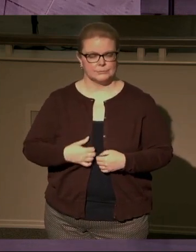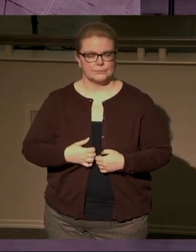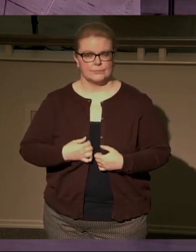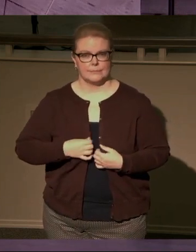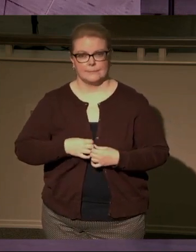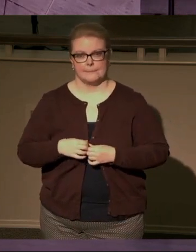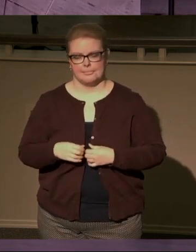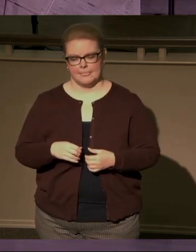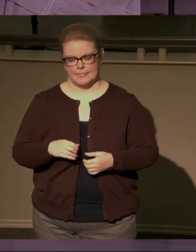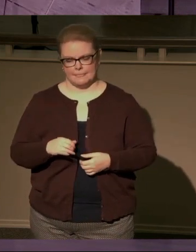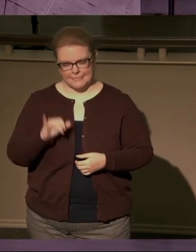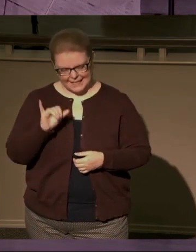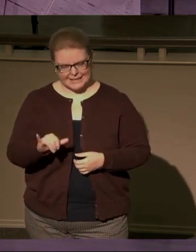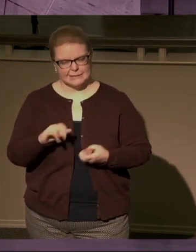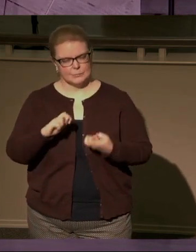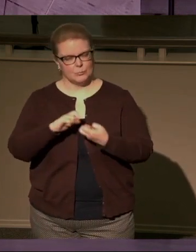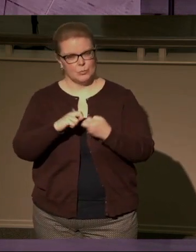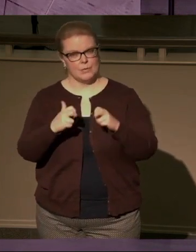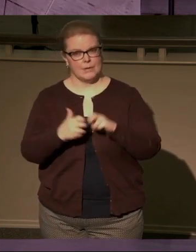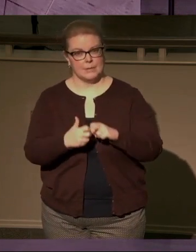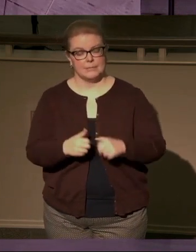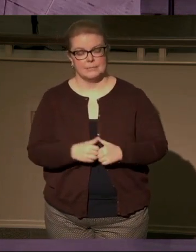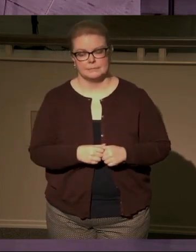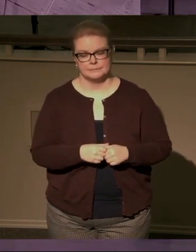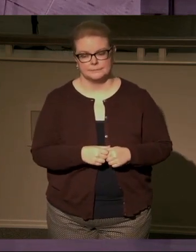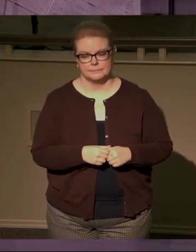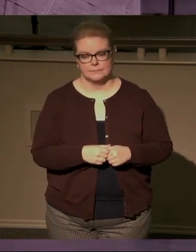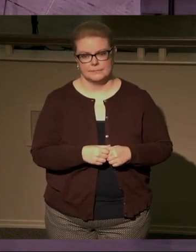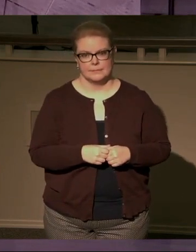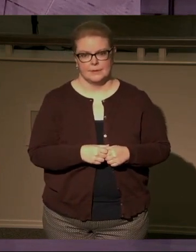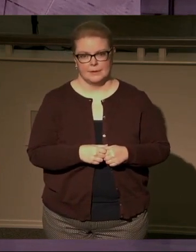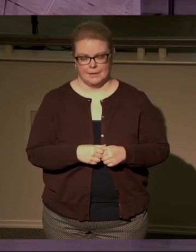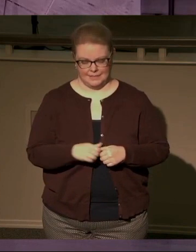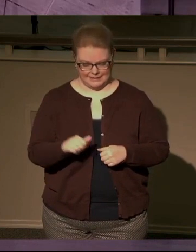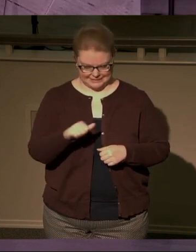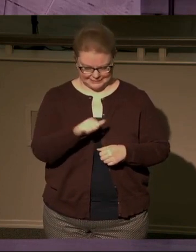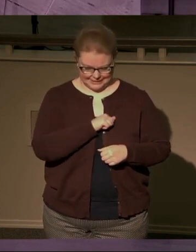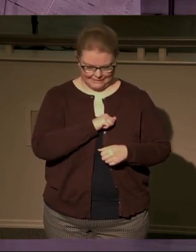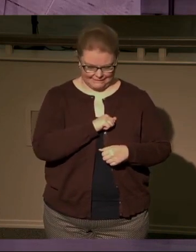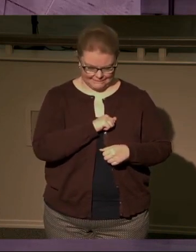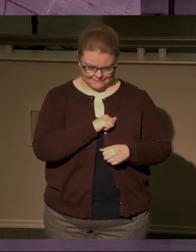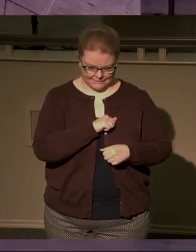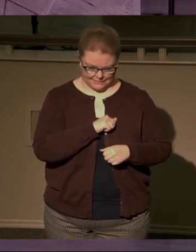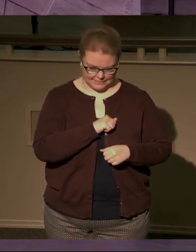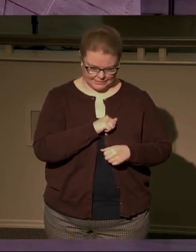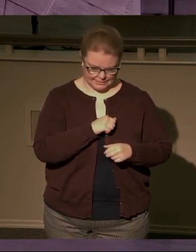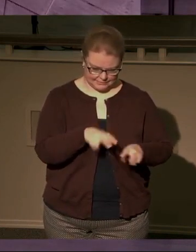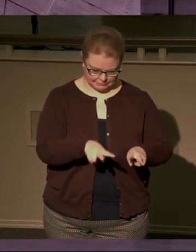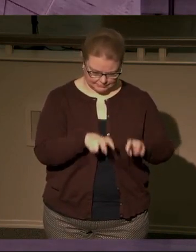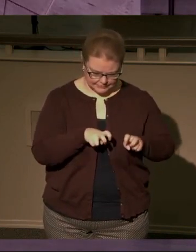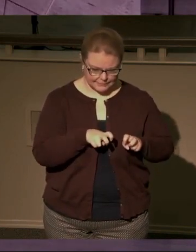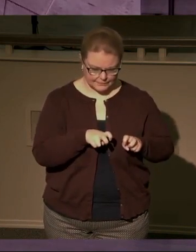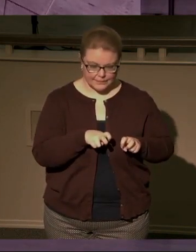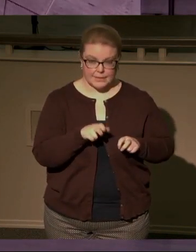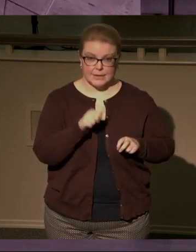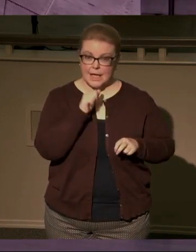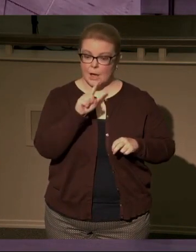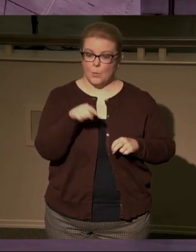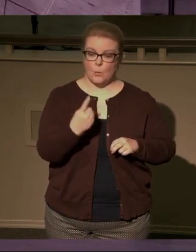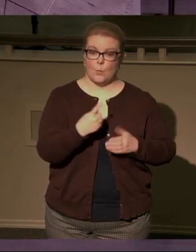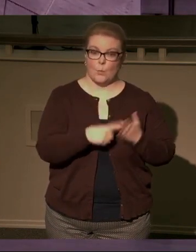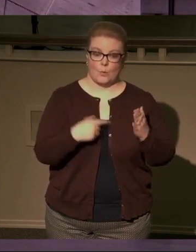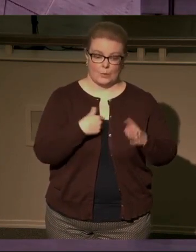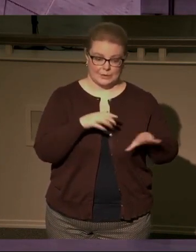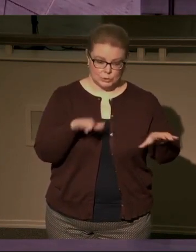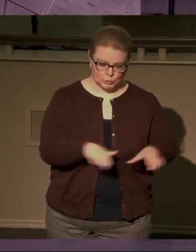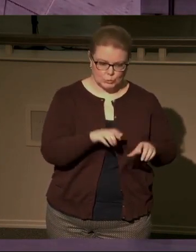That is the problem. It is the self-idolatry. Not just the things we do, but the way we think